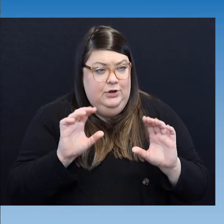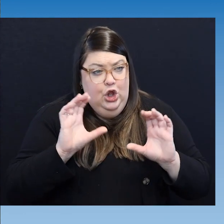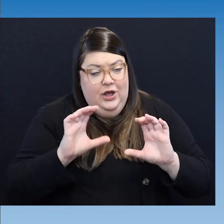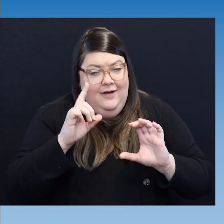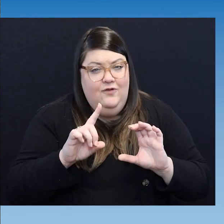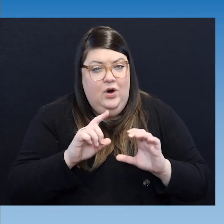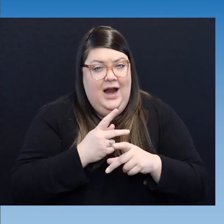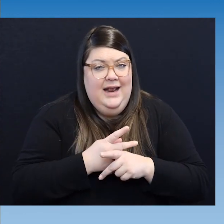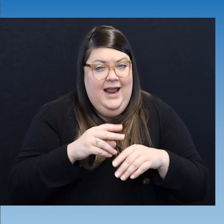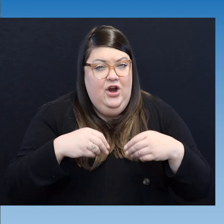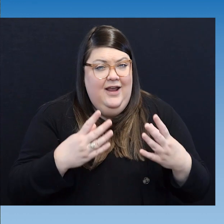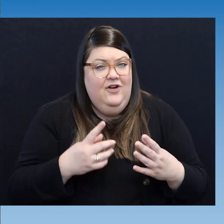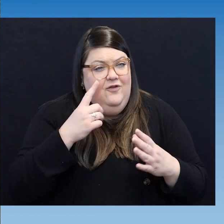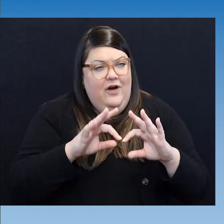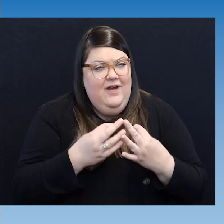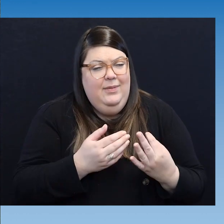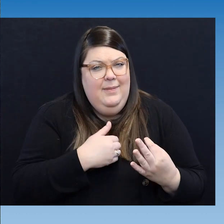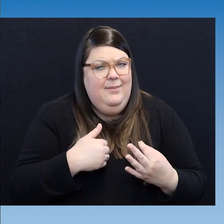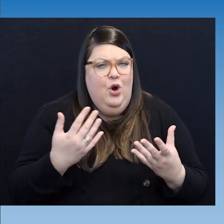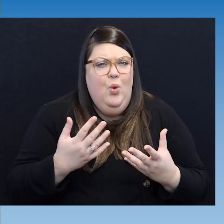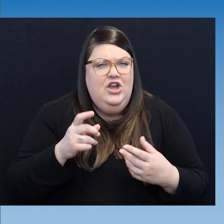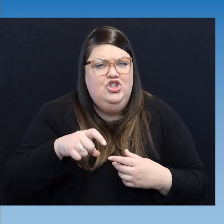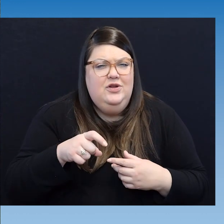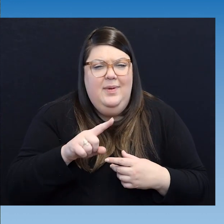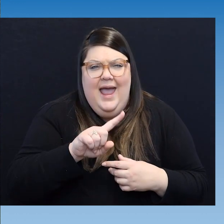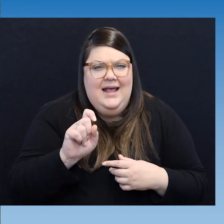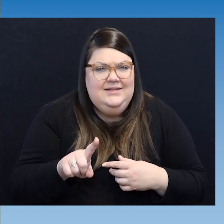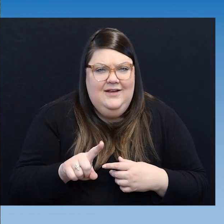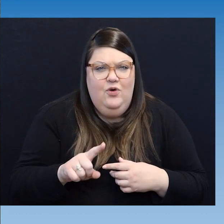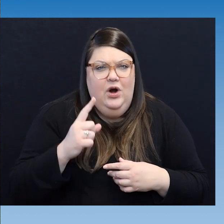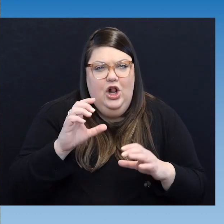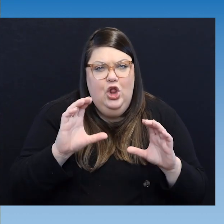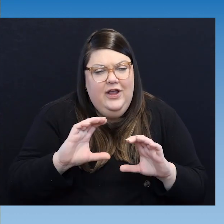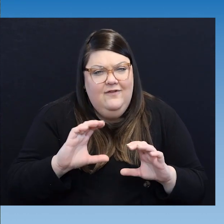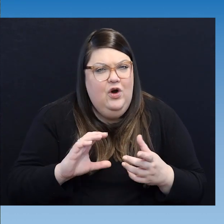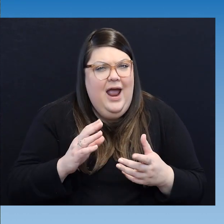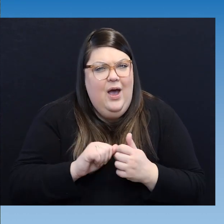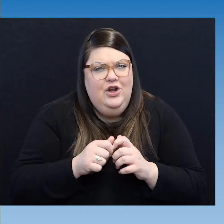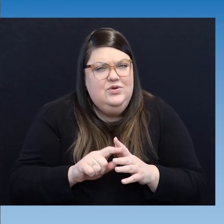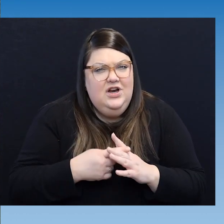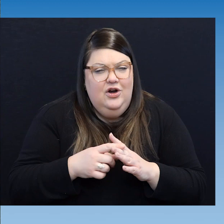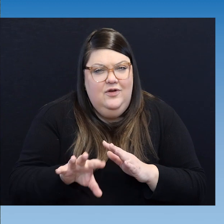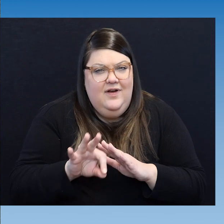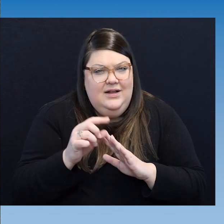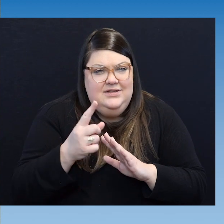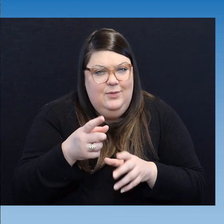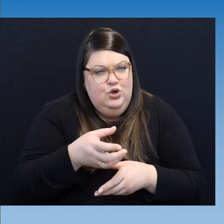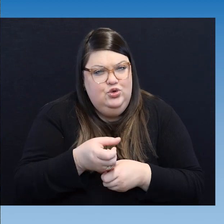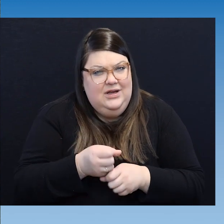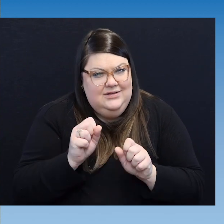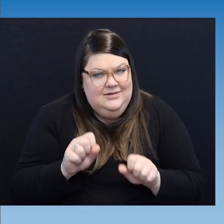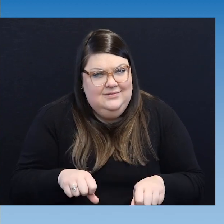for a caregiver for a family member, what should they be asking and looking for? How do you start to find somebody that you